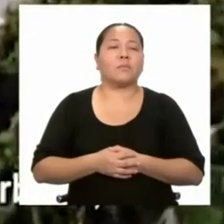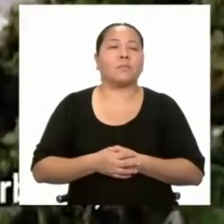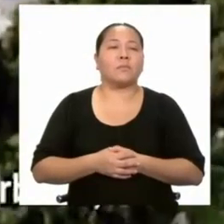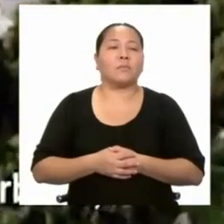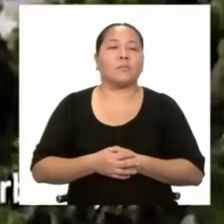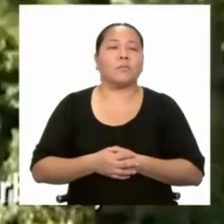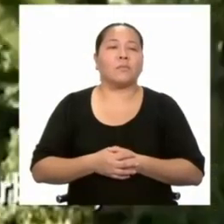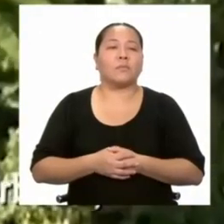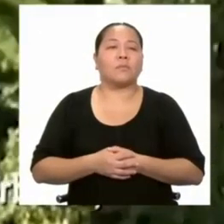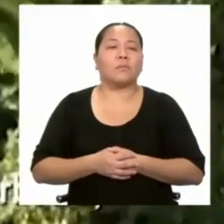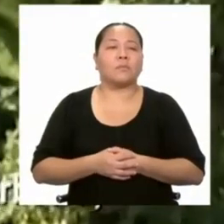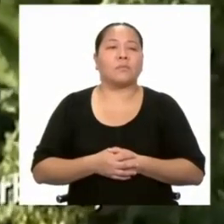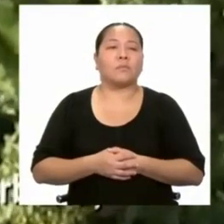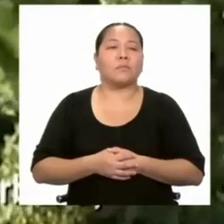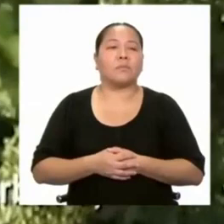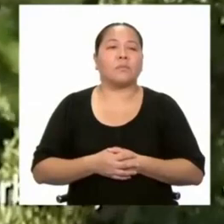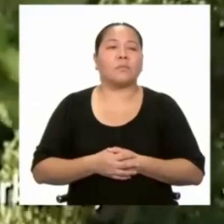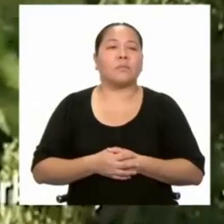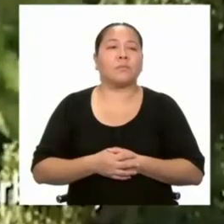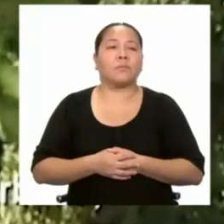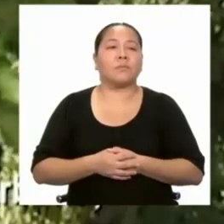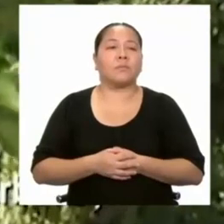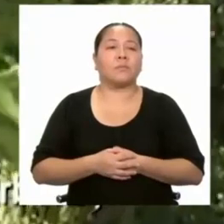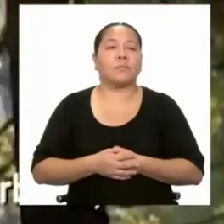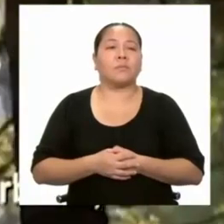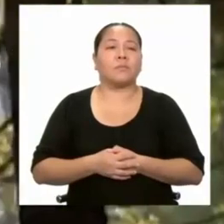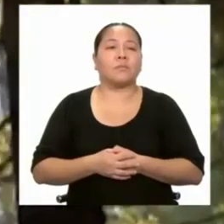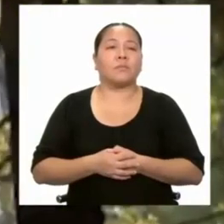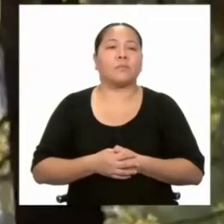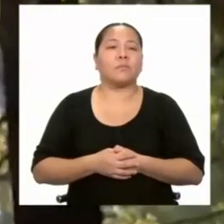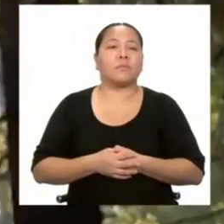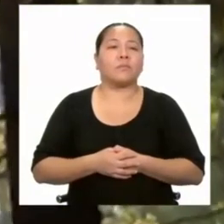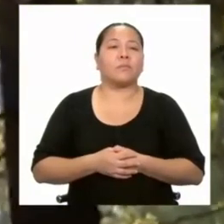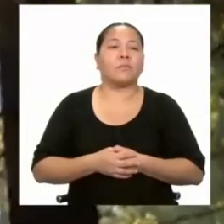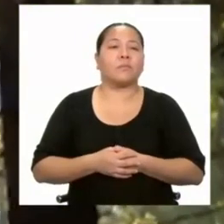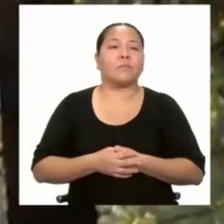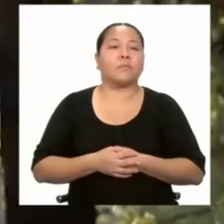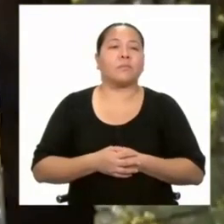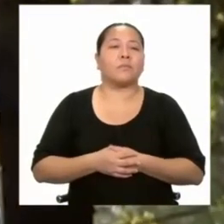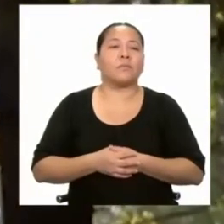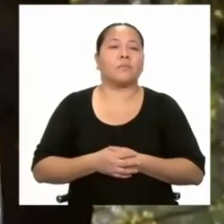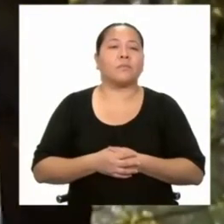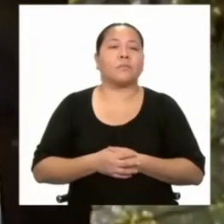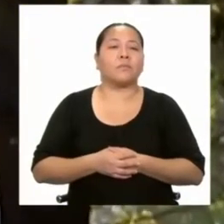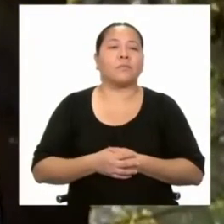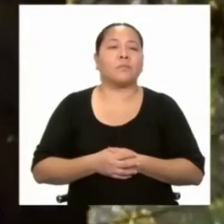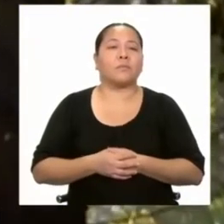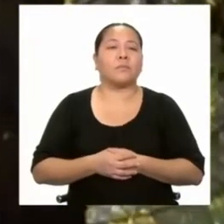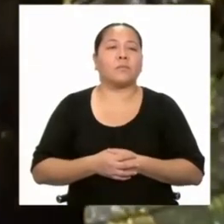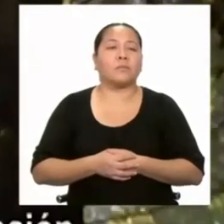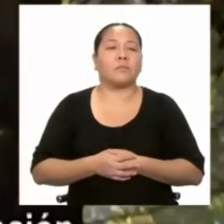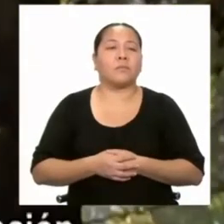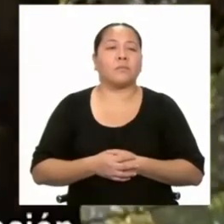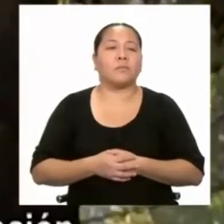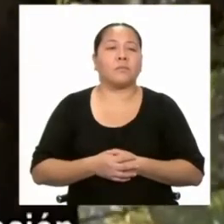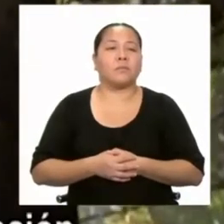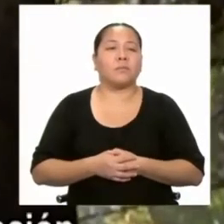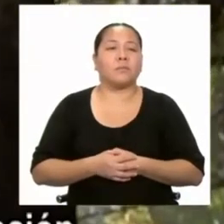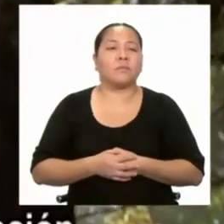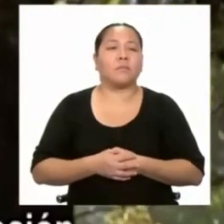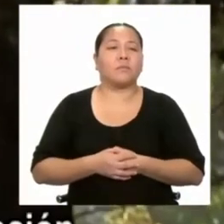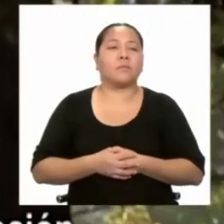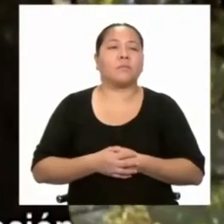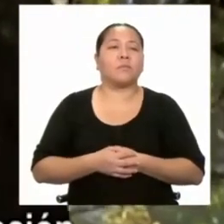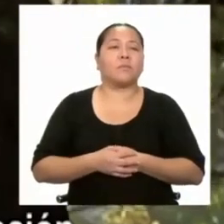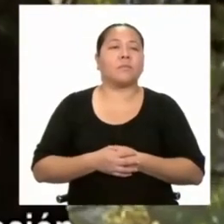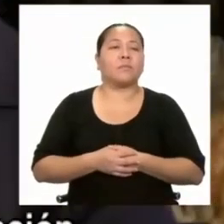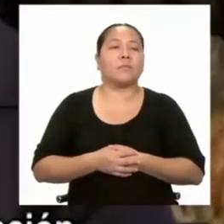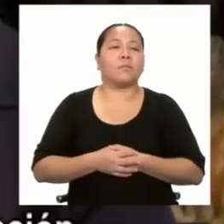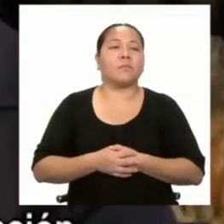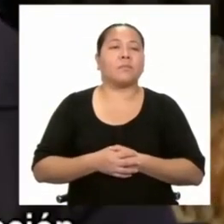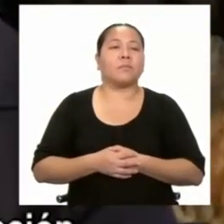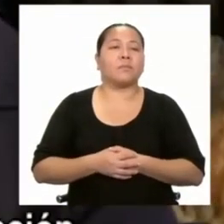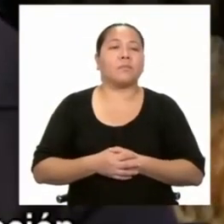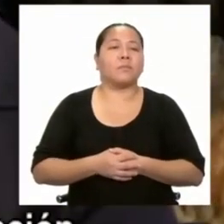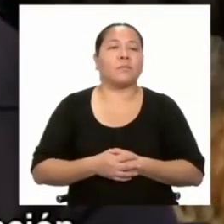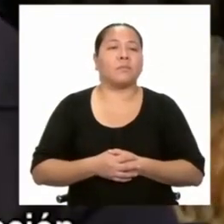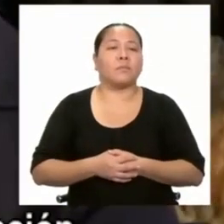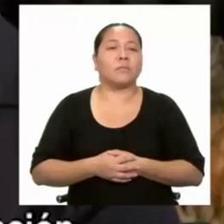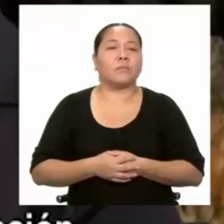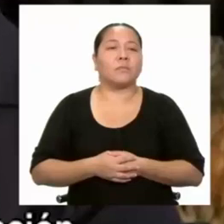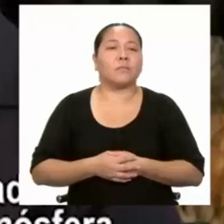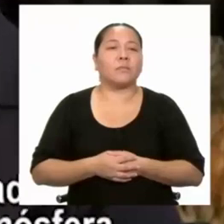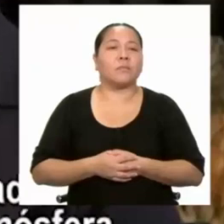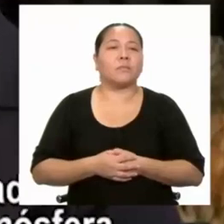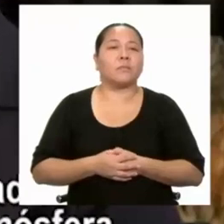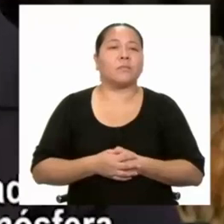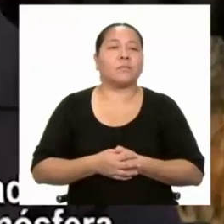you look to carbon offsets to get the rest of the way. We are very focused on forest offsets. If we can slow